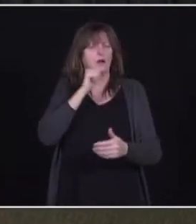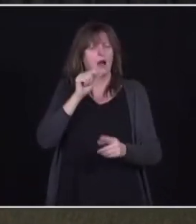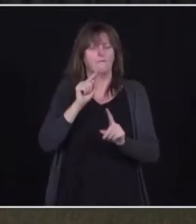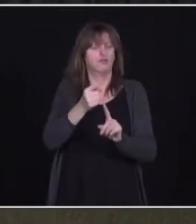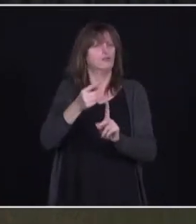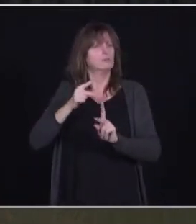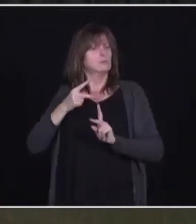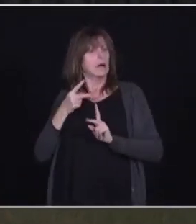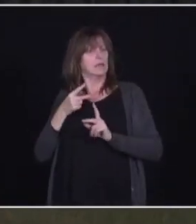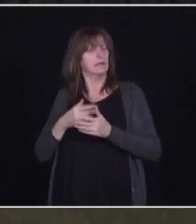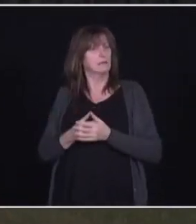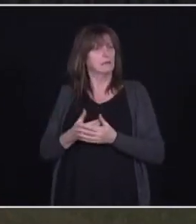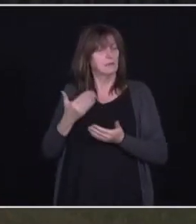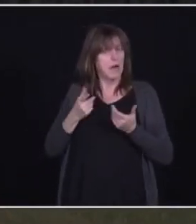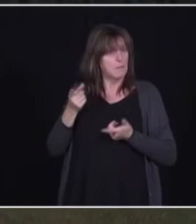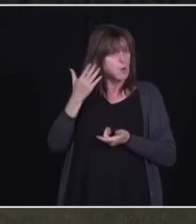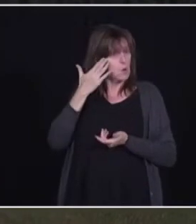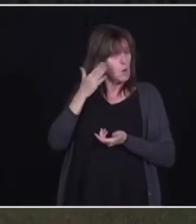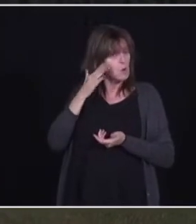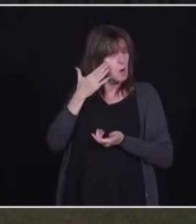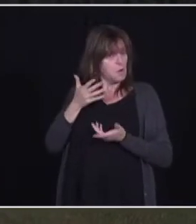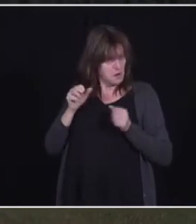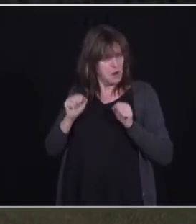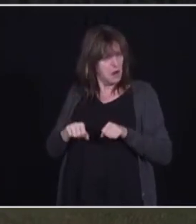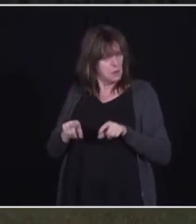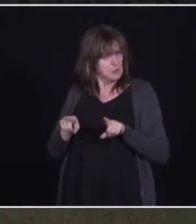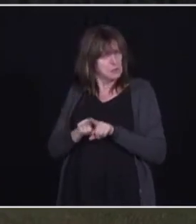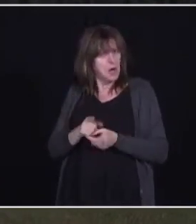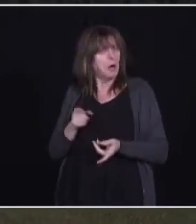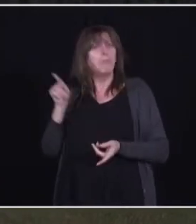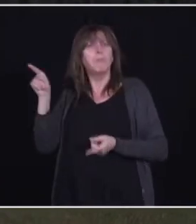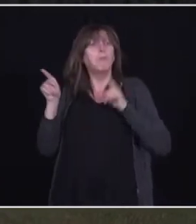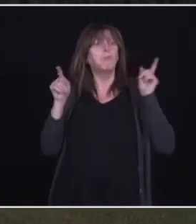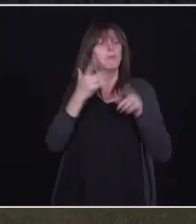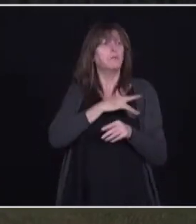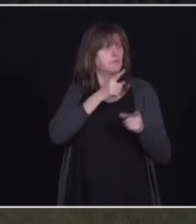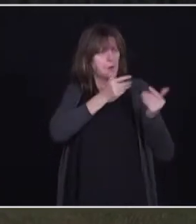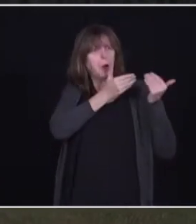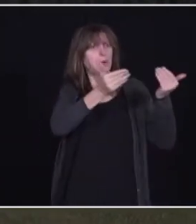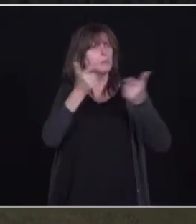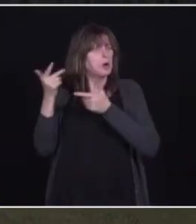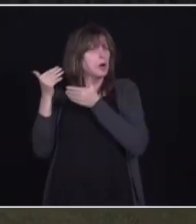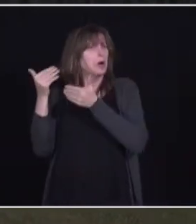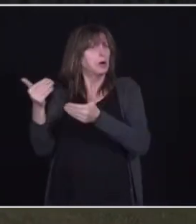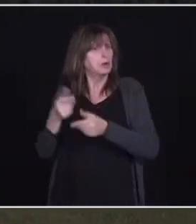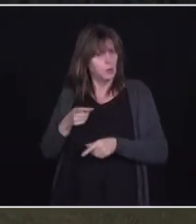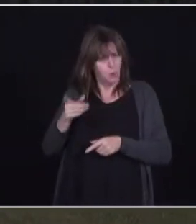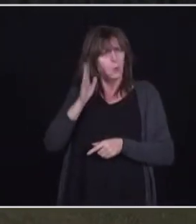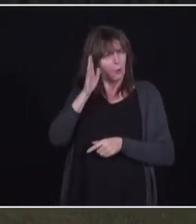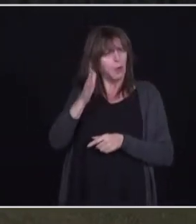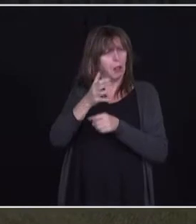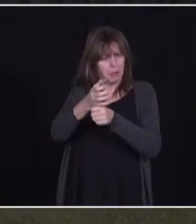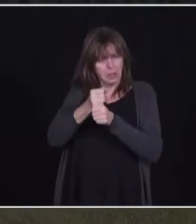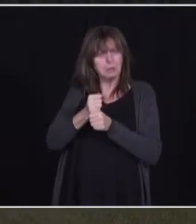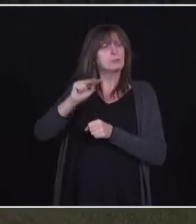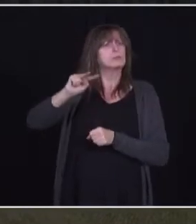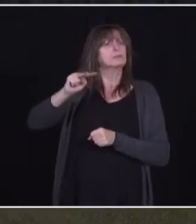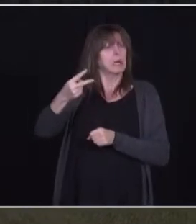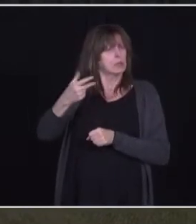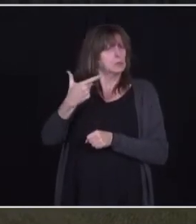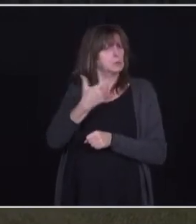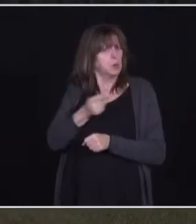max out, as BC and Saskatchewan and others are doing, and you'll get your second dose. or you haven't? I'd like to clear